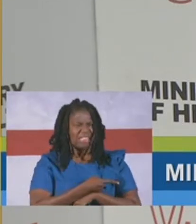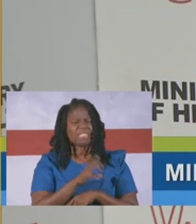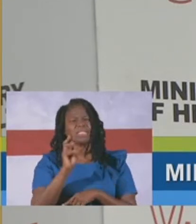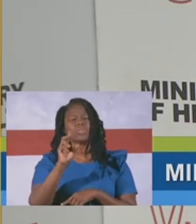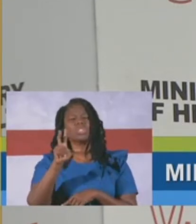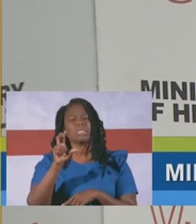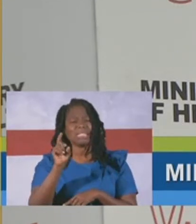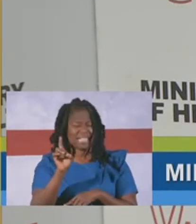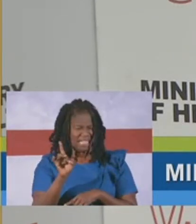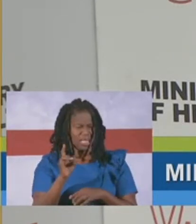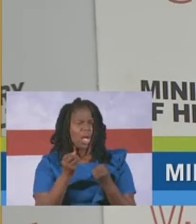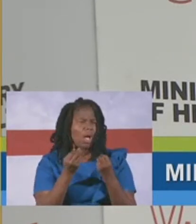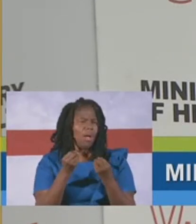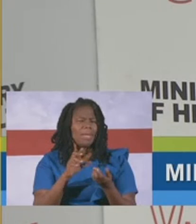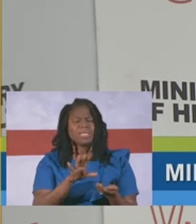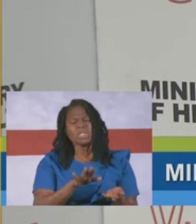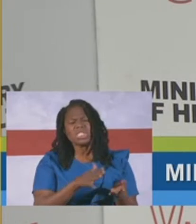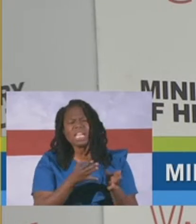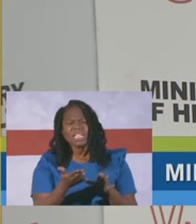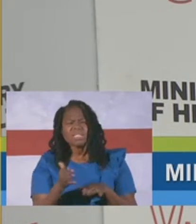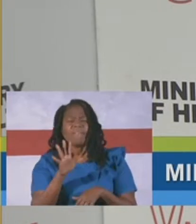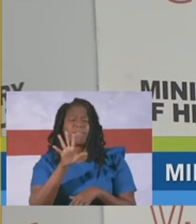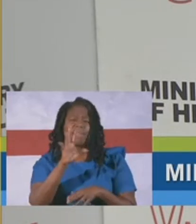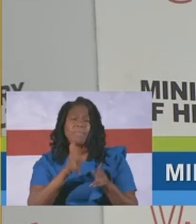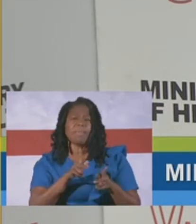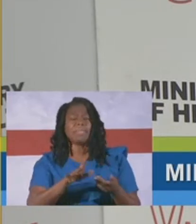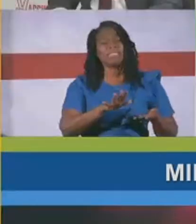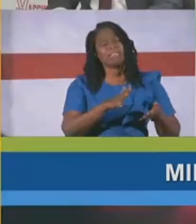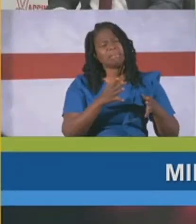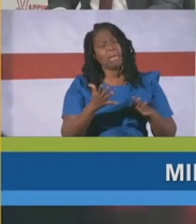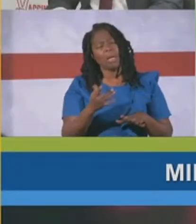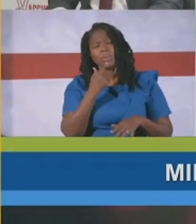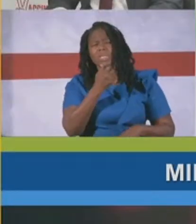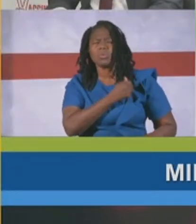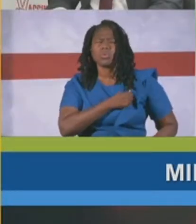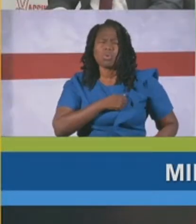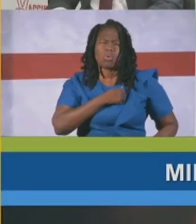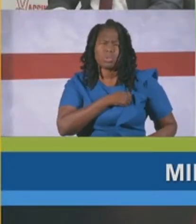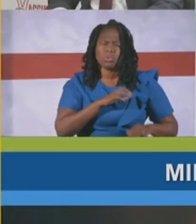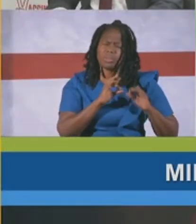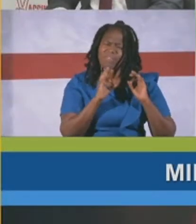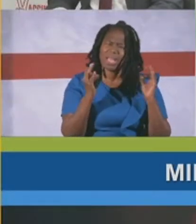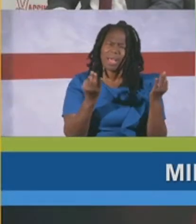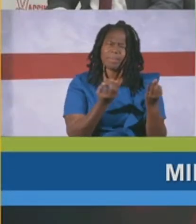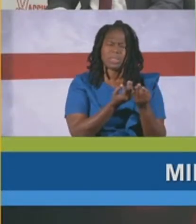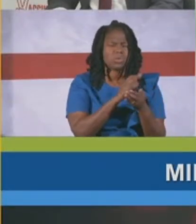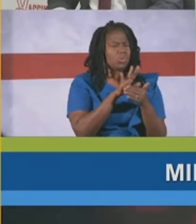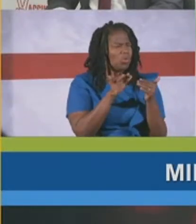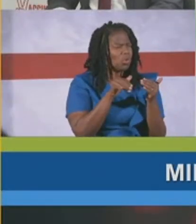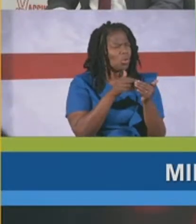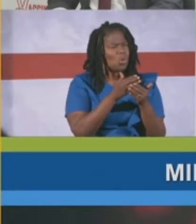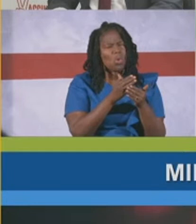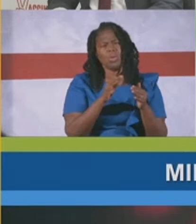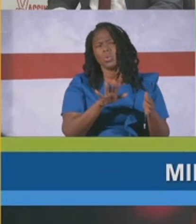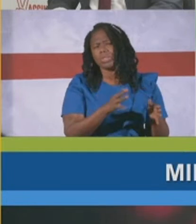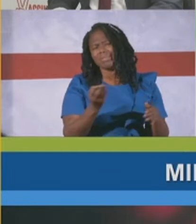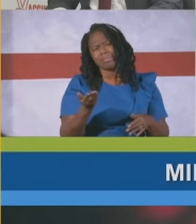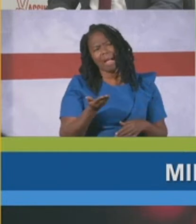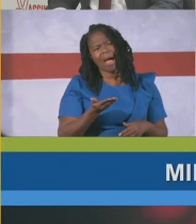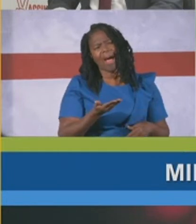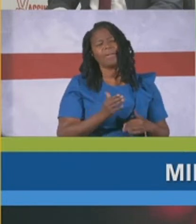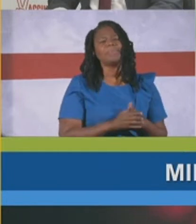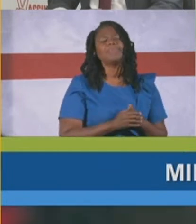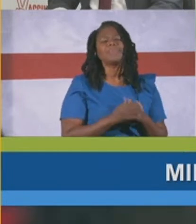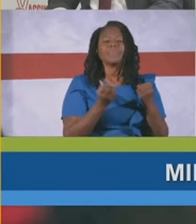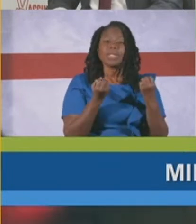reported over the last 24 hours as well, 5 persons, and condolences to the families of all of those persons. Total active cases now